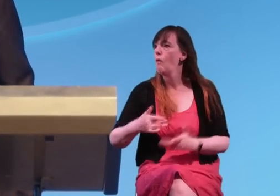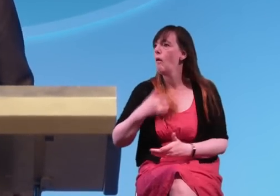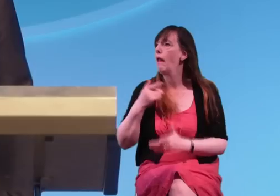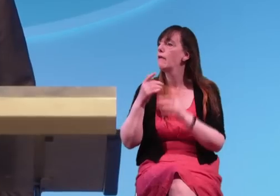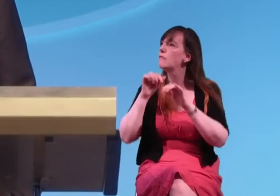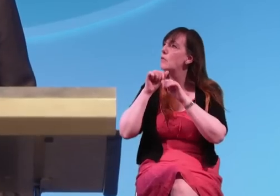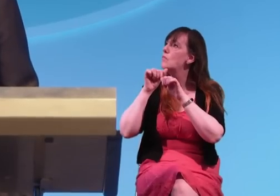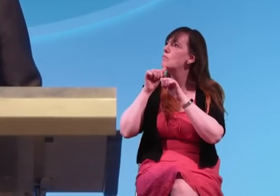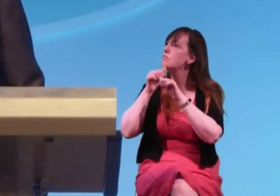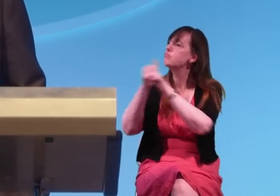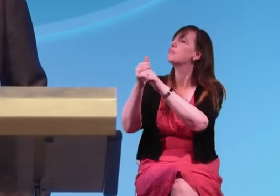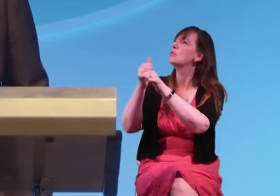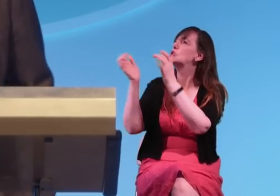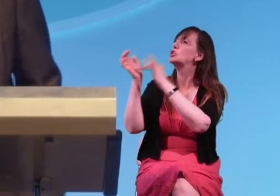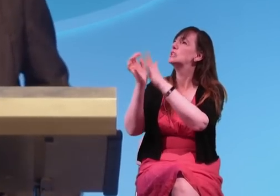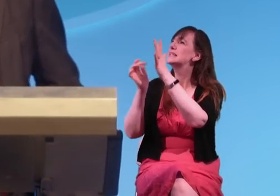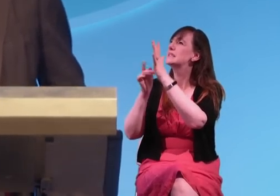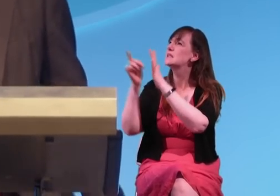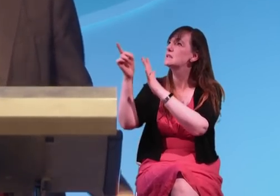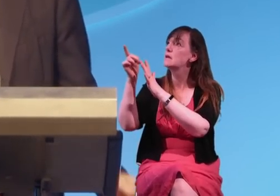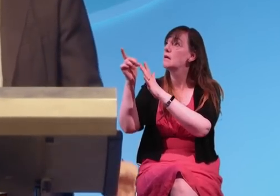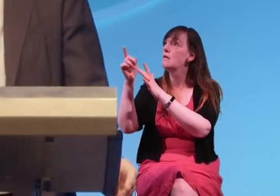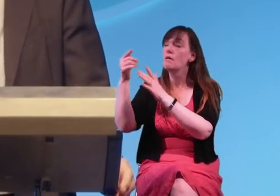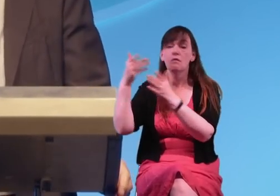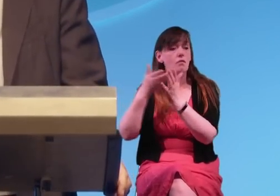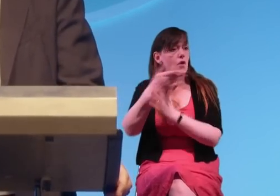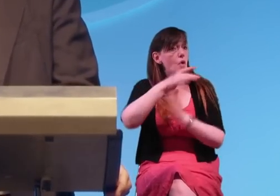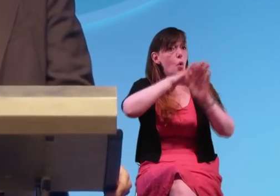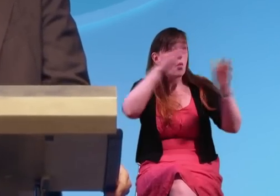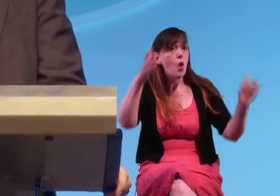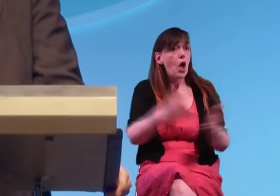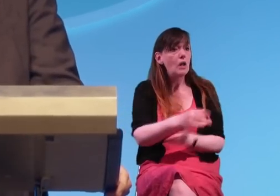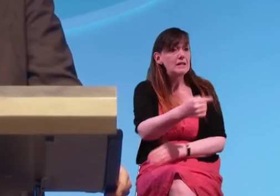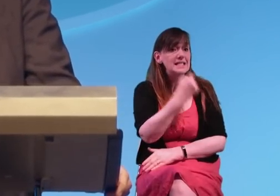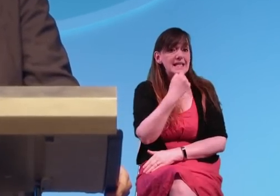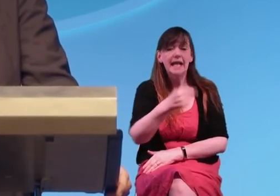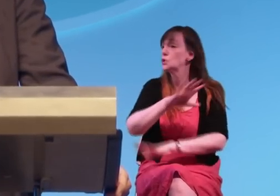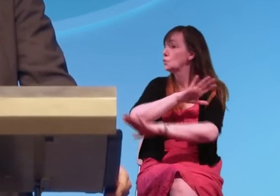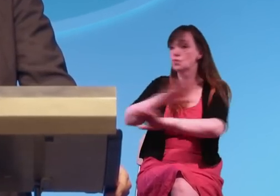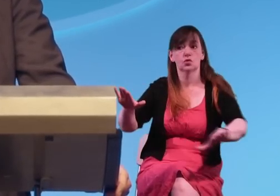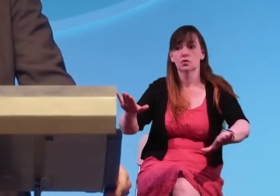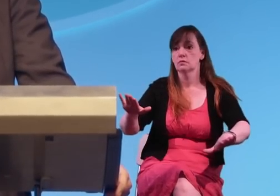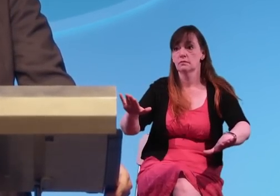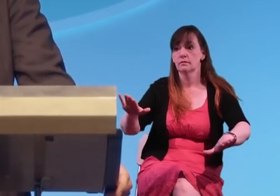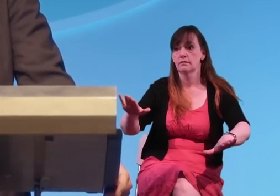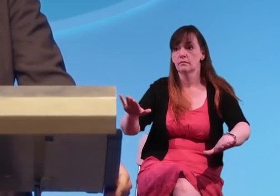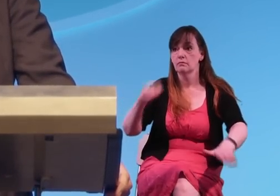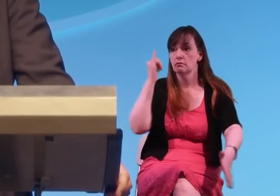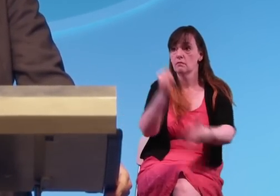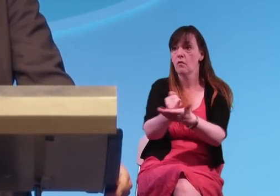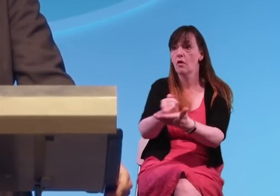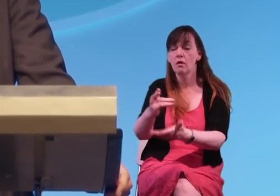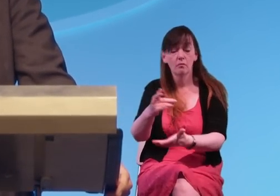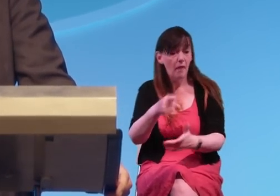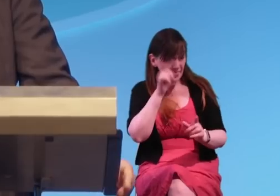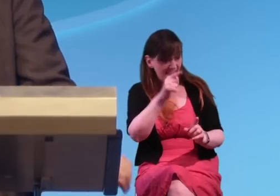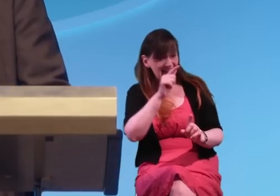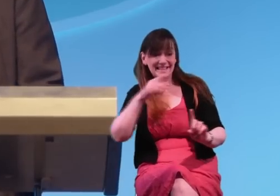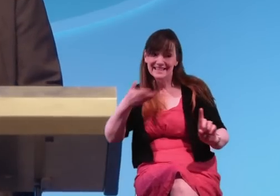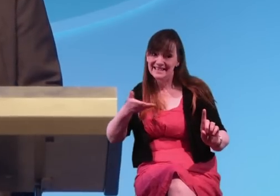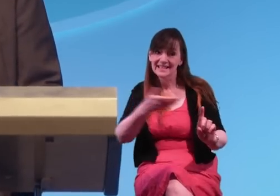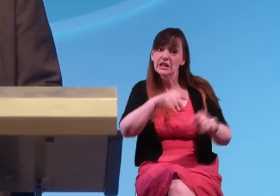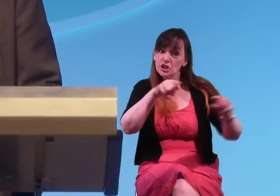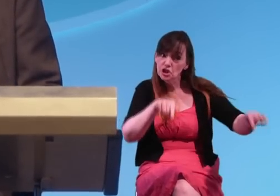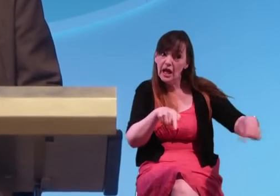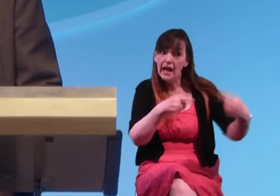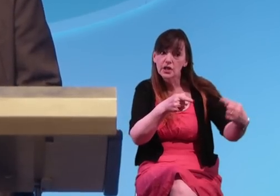you shouldn't. That's the challenge. That's the challenge he's given to Timothy. You're going to have to live, Timothy, in an